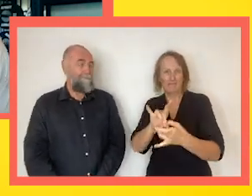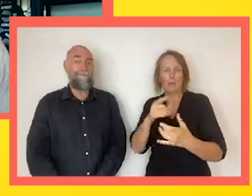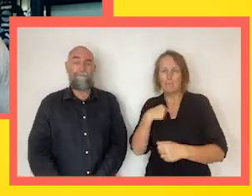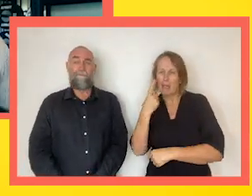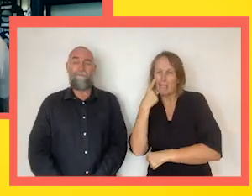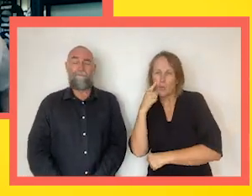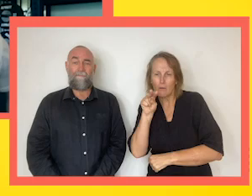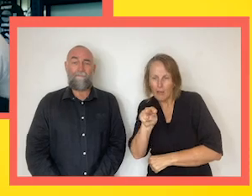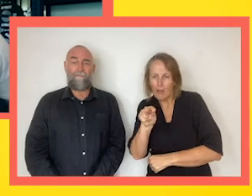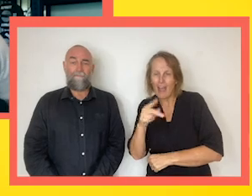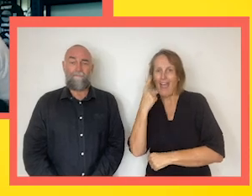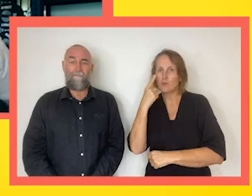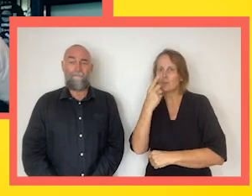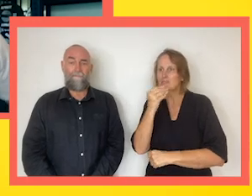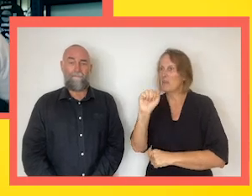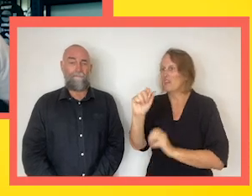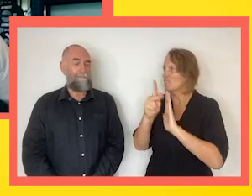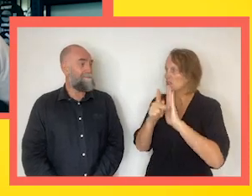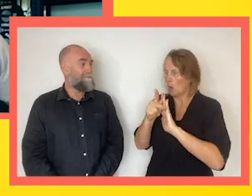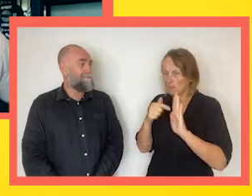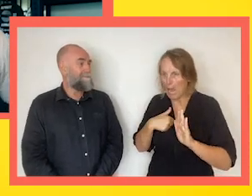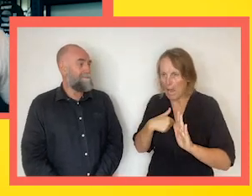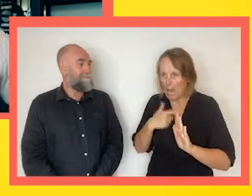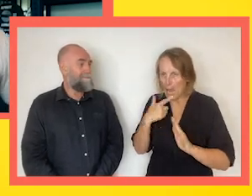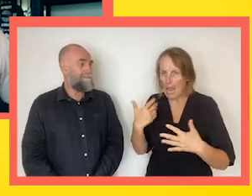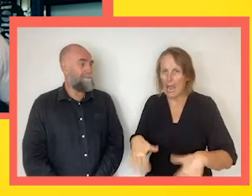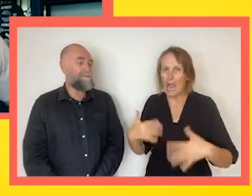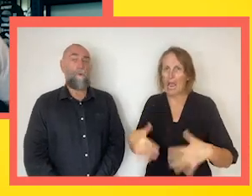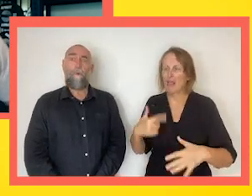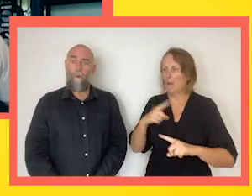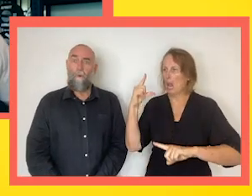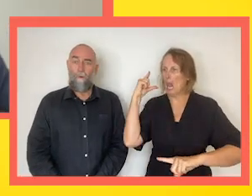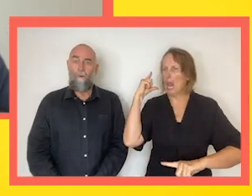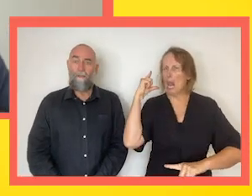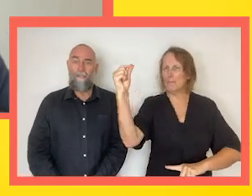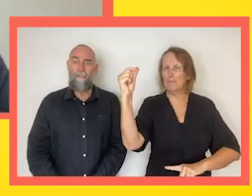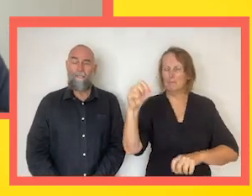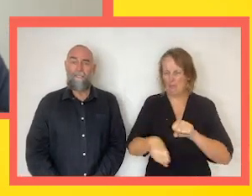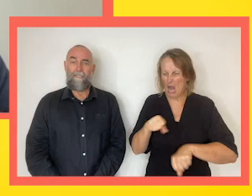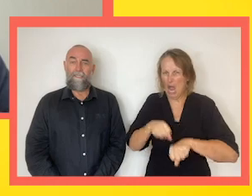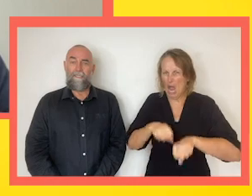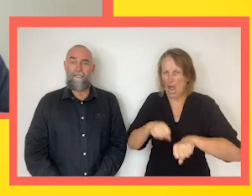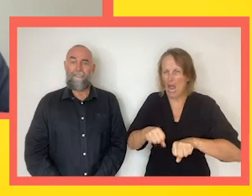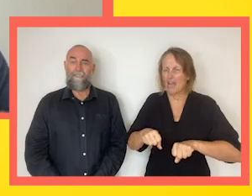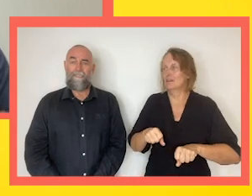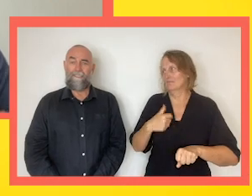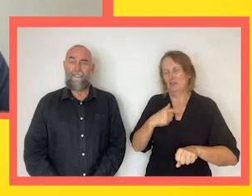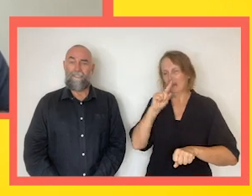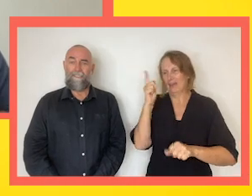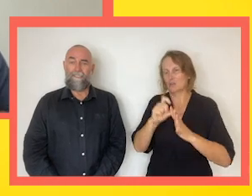looked at some of the wattage these guys put out, and I'm absolutely blown away. They would leave me in their dust. That is a terrible idea, Riley, but